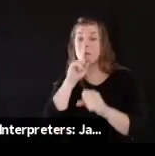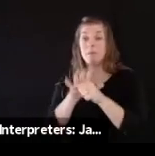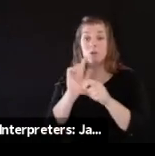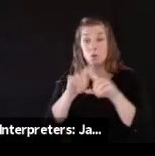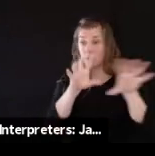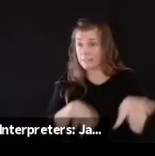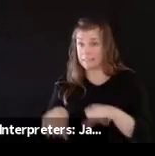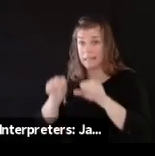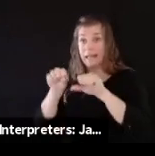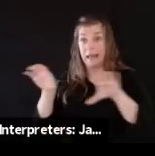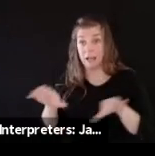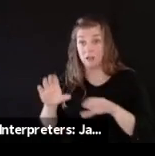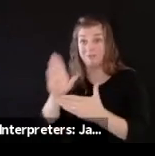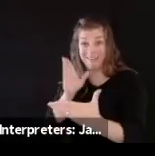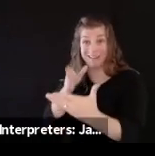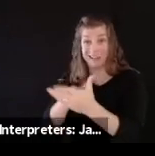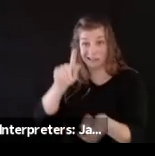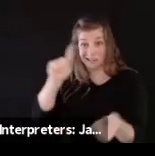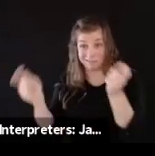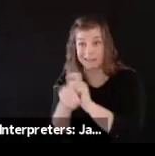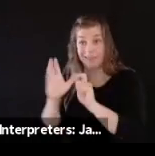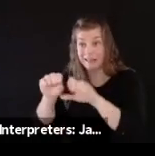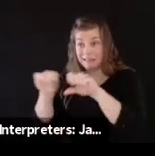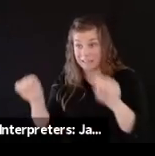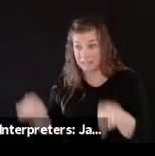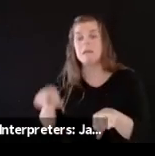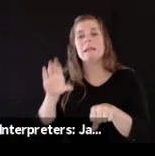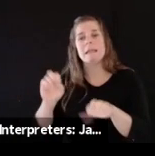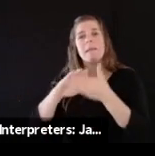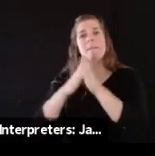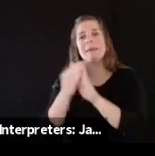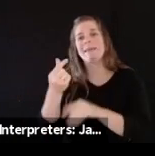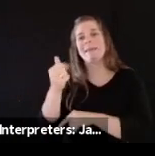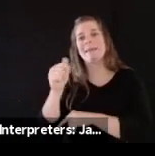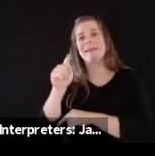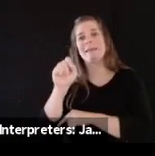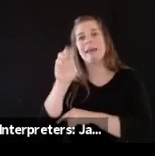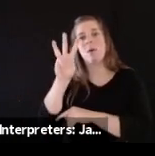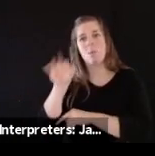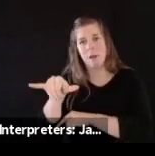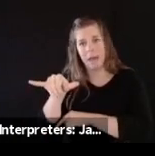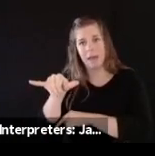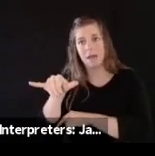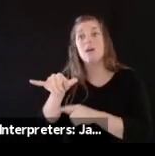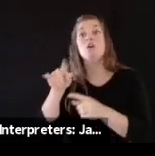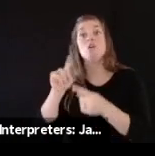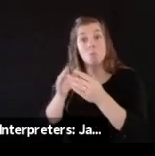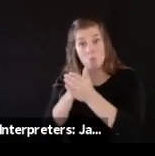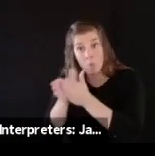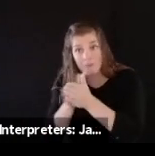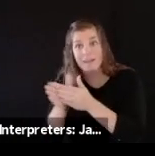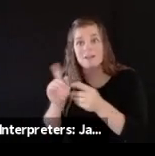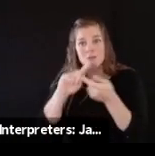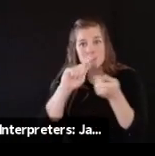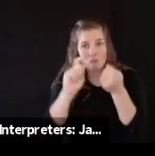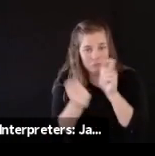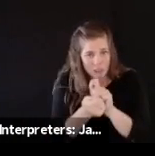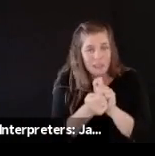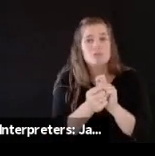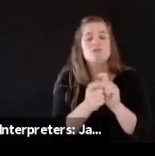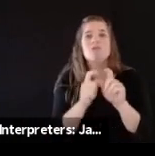these systems, can be a gateway to motivation and achievement for systematically marginalized